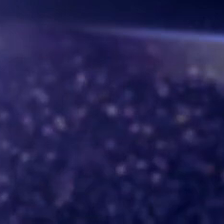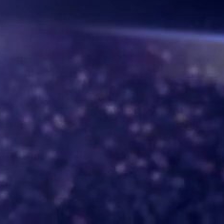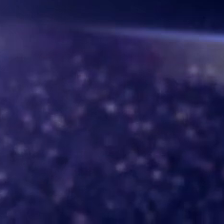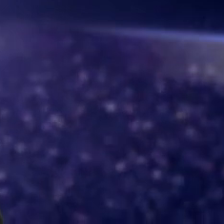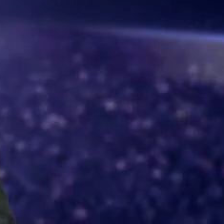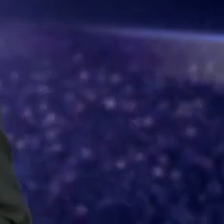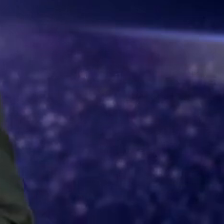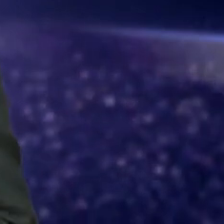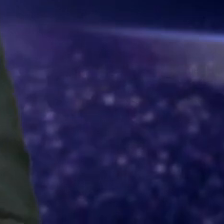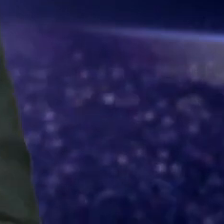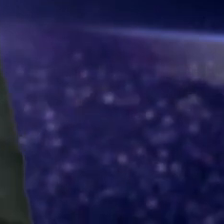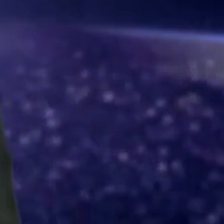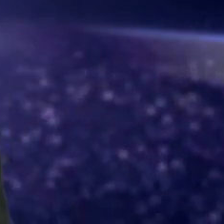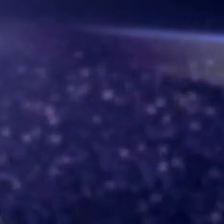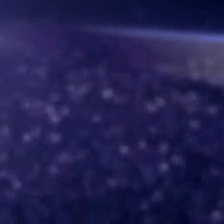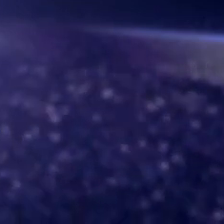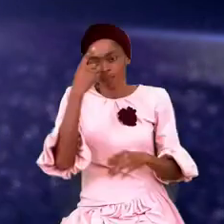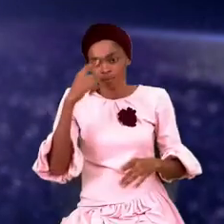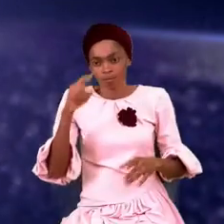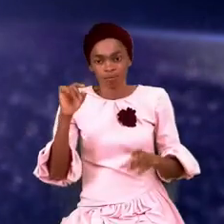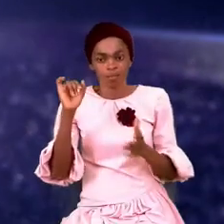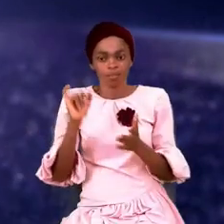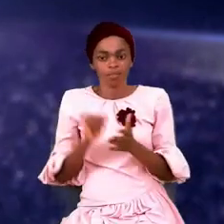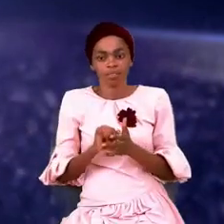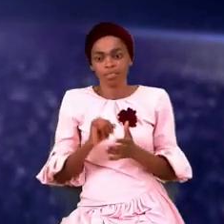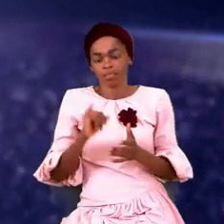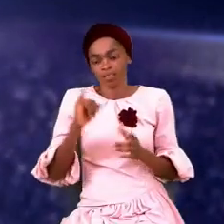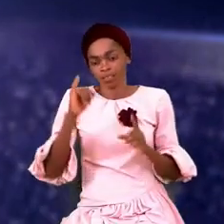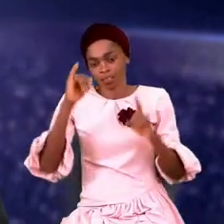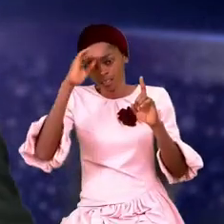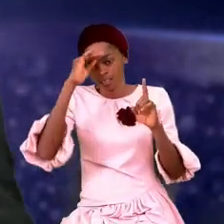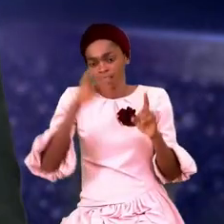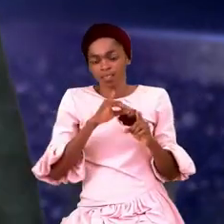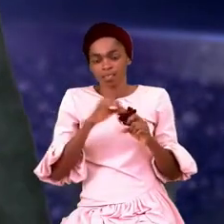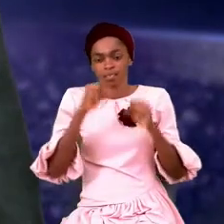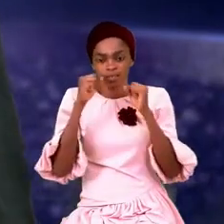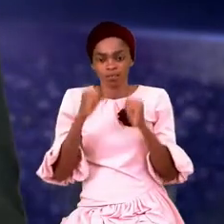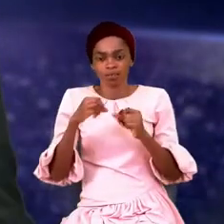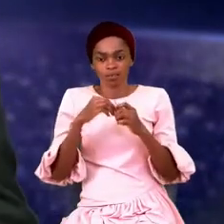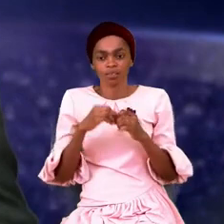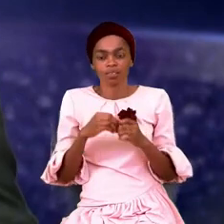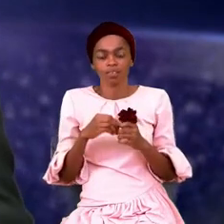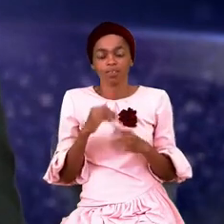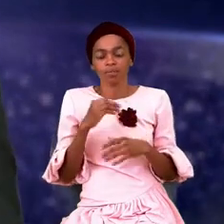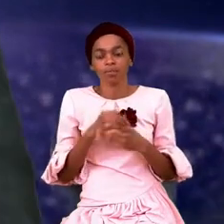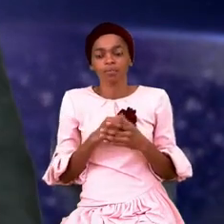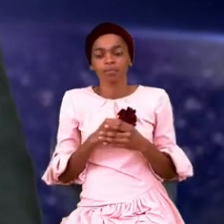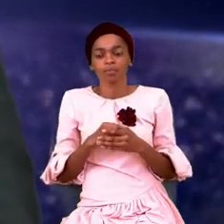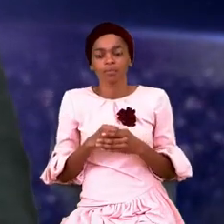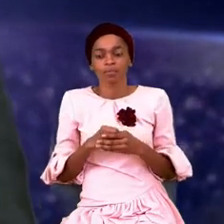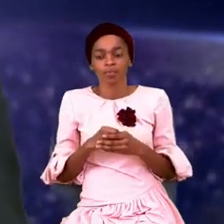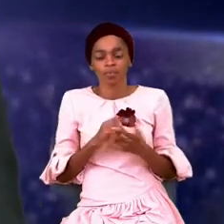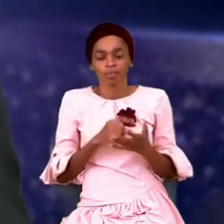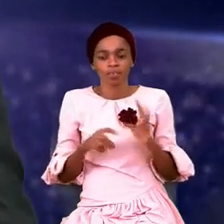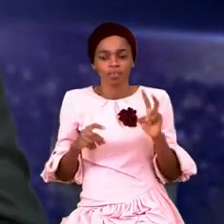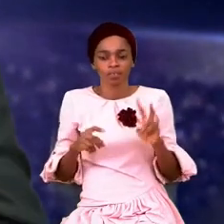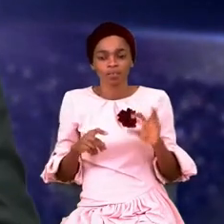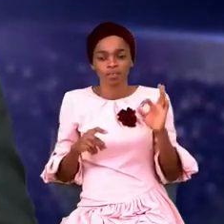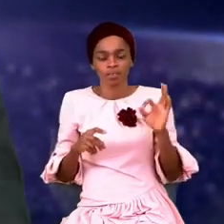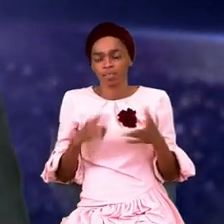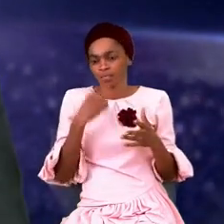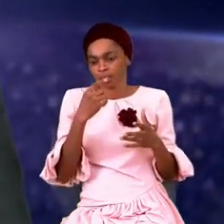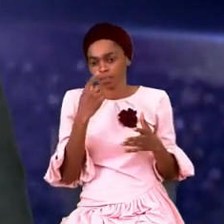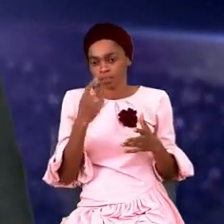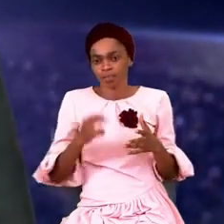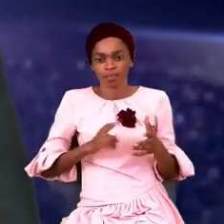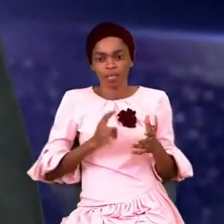And in verse 29, tells us, he giveth power to the faint, and to them that have no might,